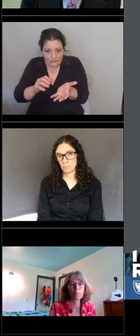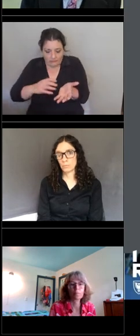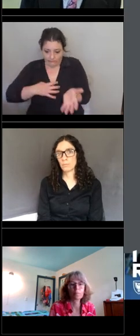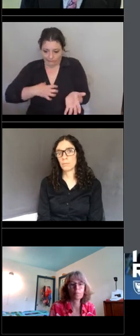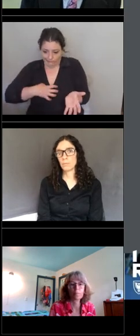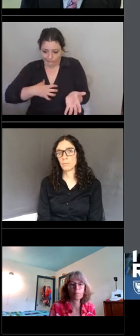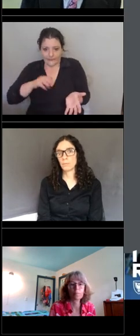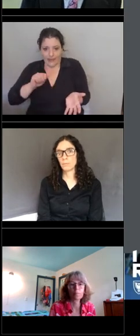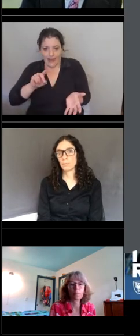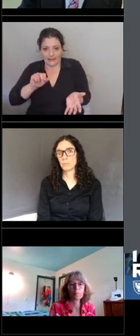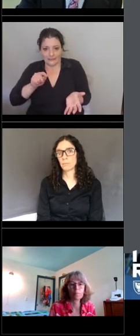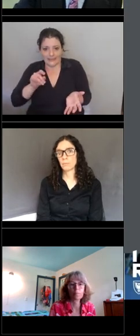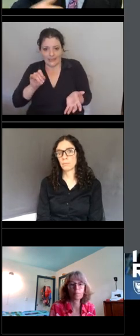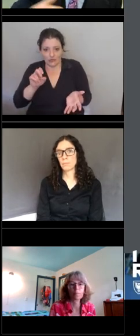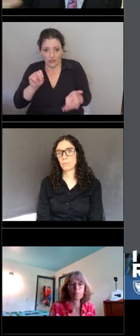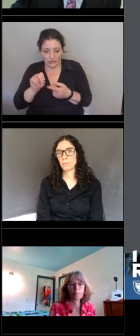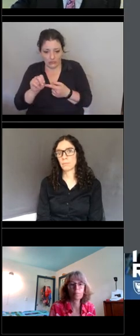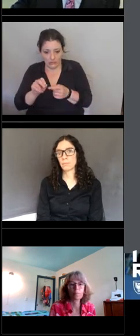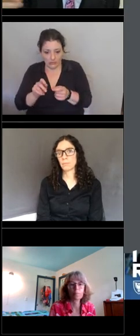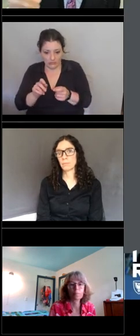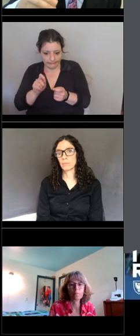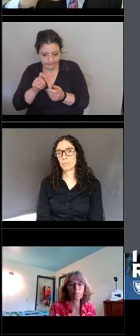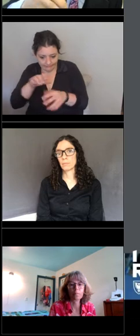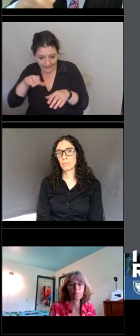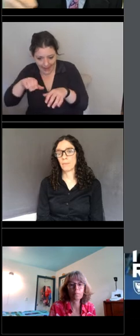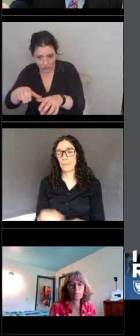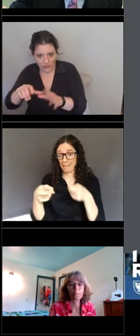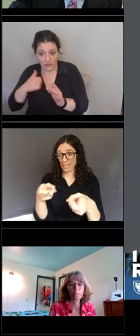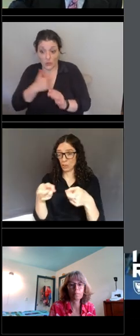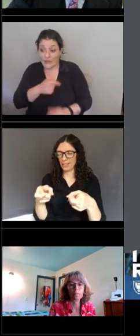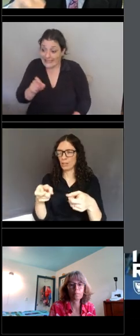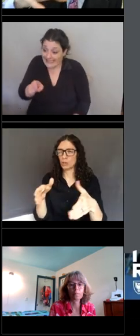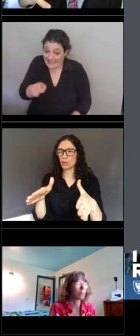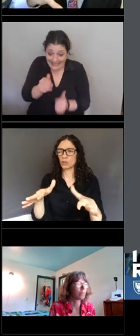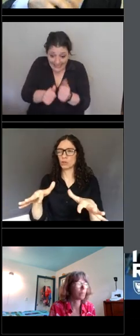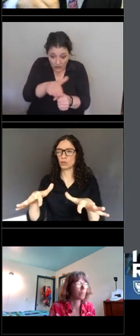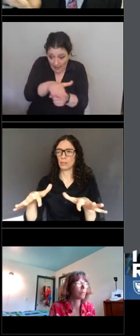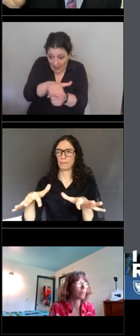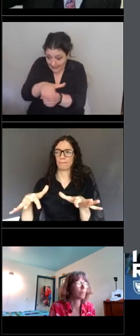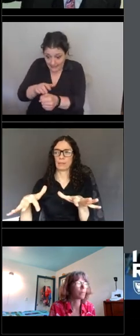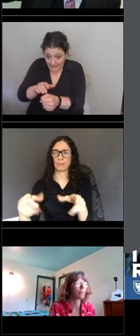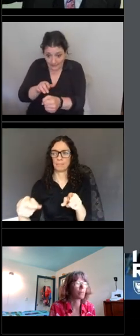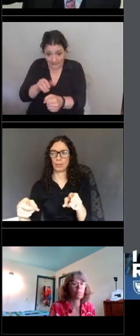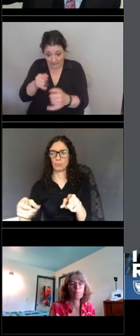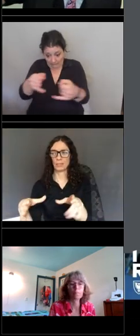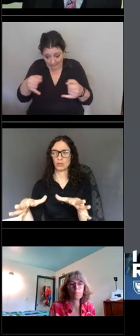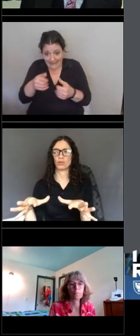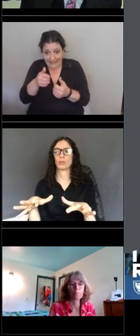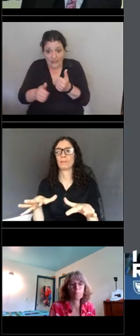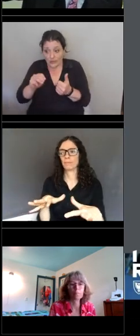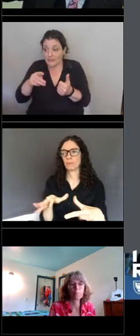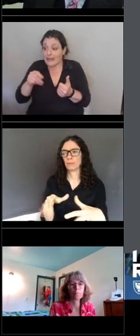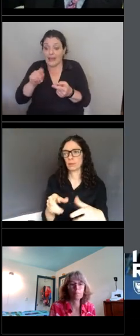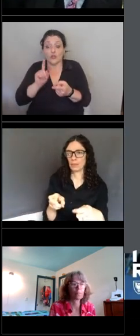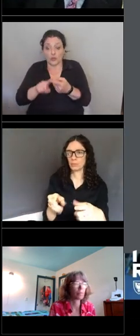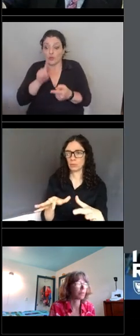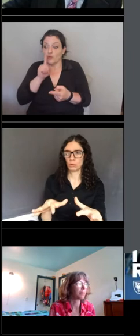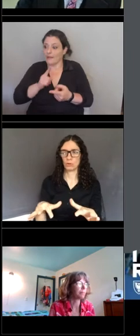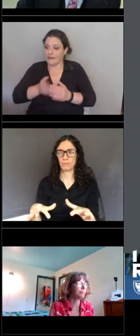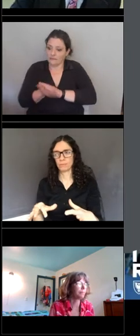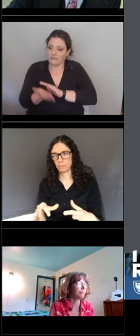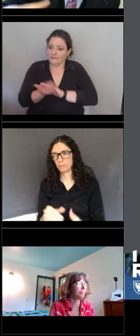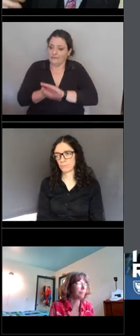specific, we need as many of the different sites doing them as much as possible so that we can take that feedback and then relay it back to the other